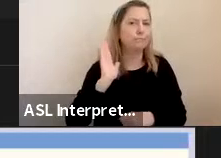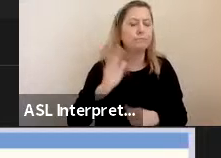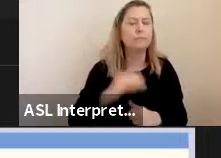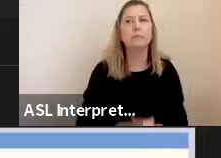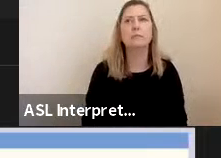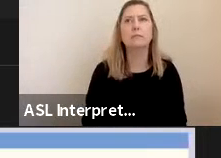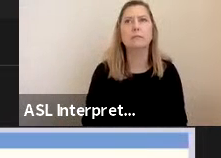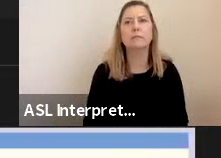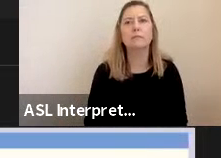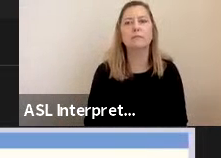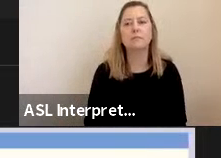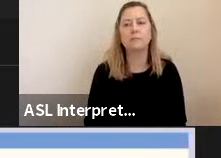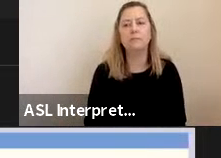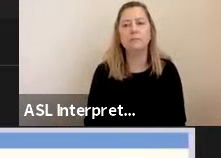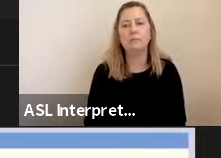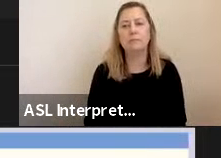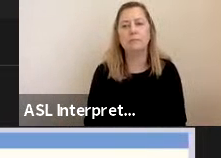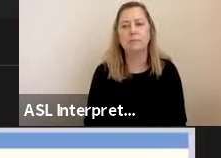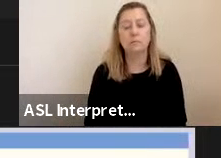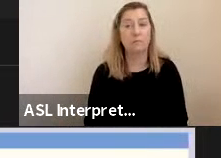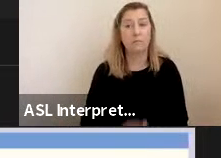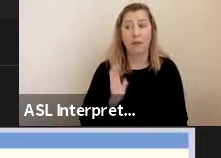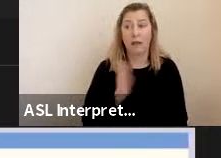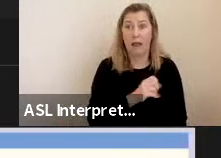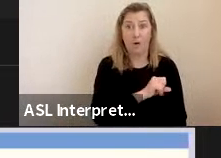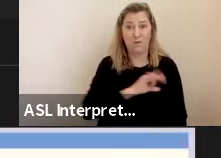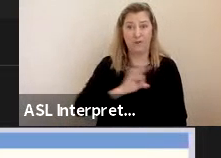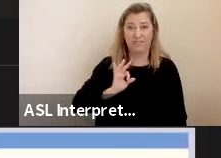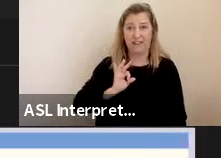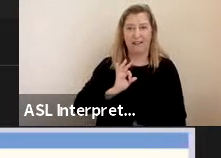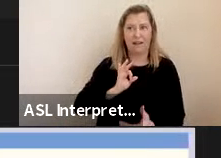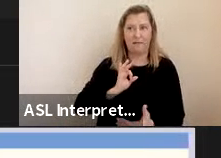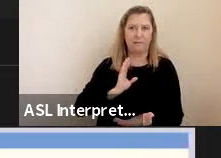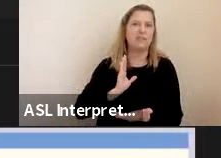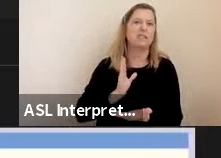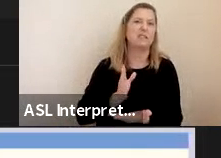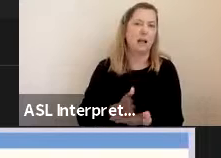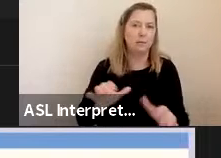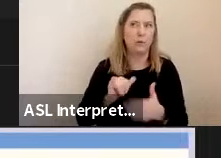our staff stop face-to-face